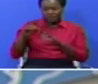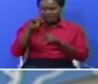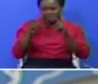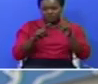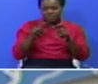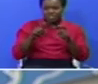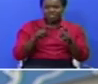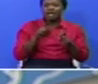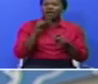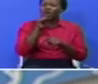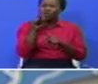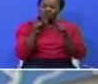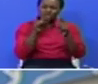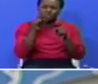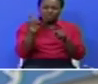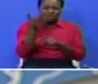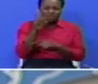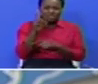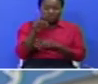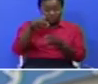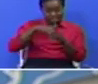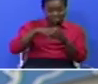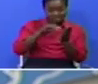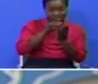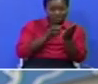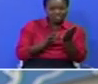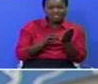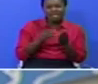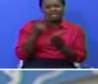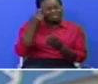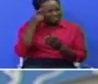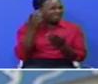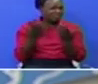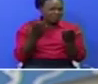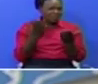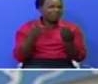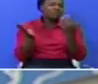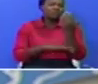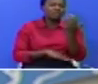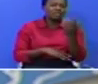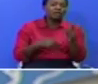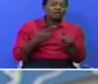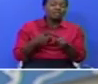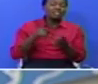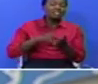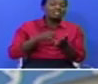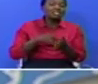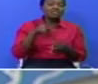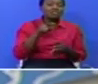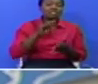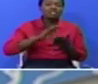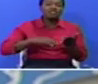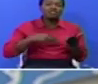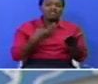to the ministry's internal auditor, claiming that the audit was conducted haphazardly. Muraguri, on his part, insisted that the auditor failed